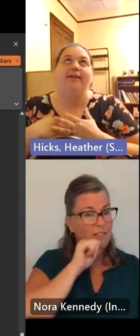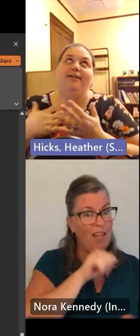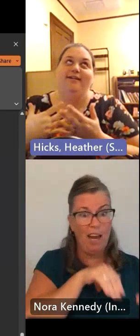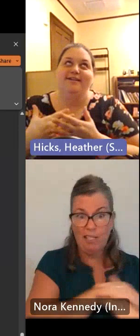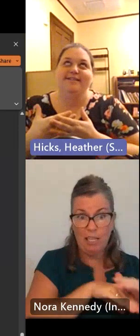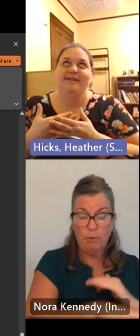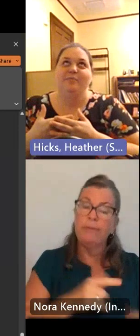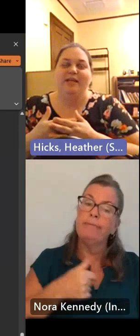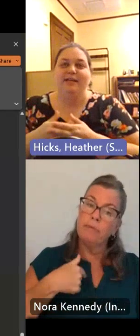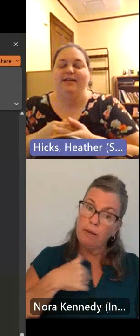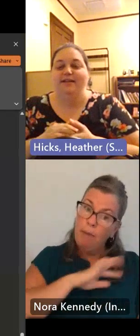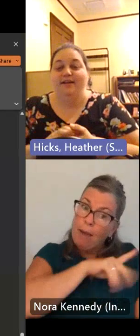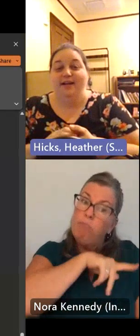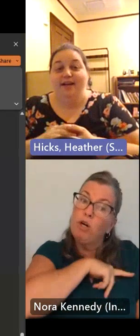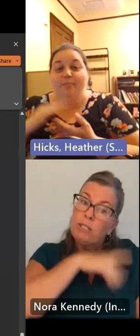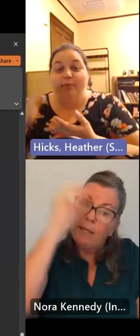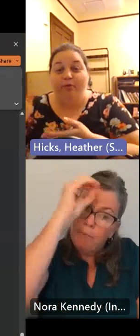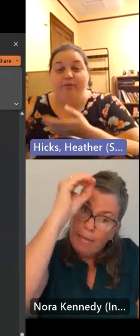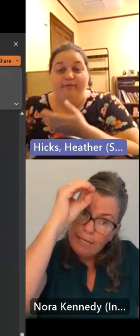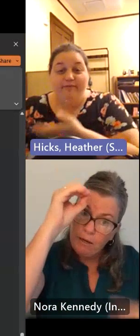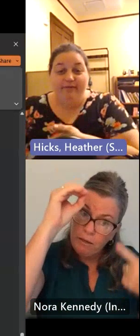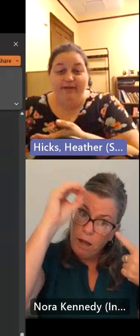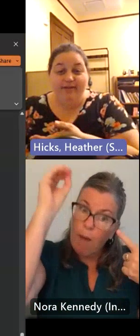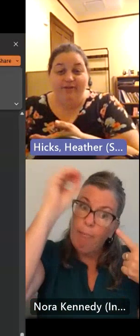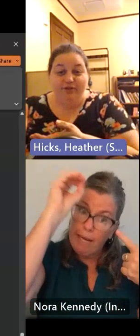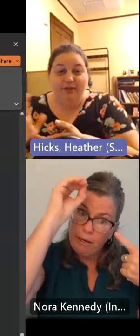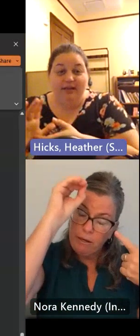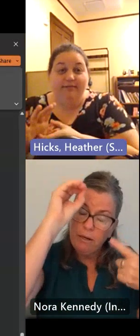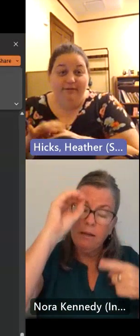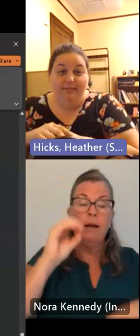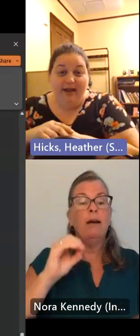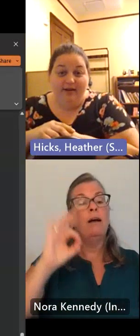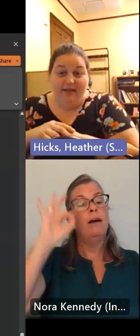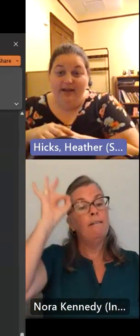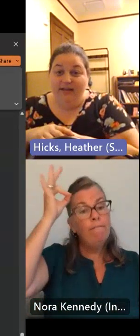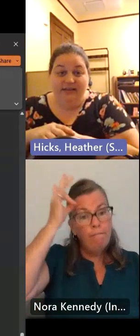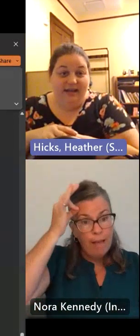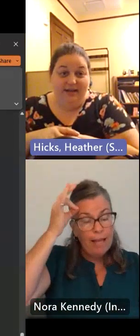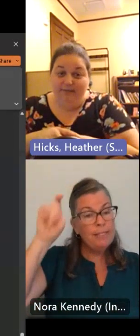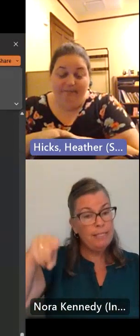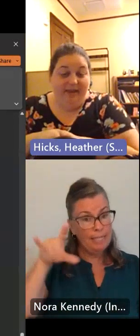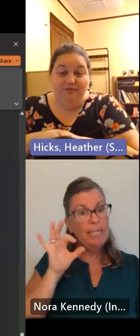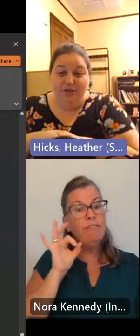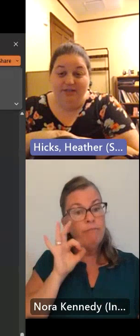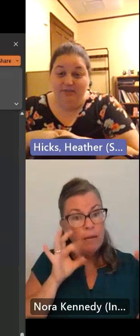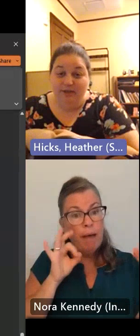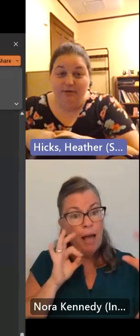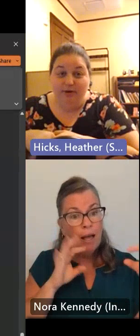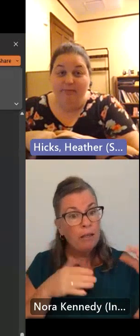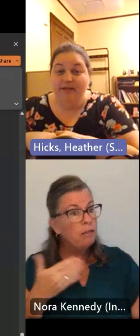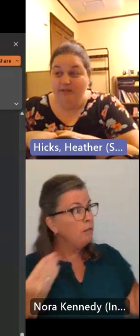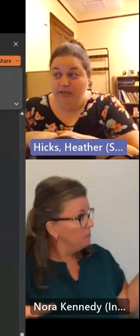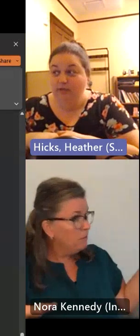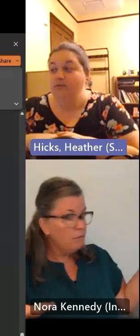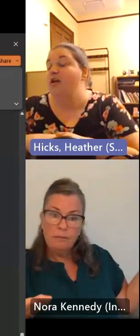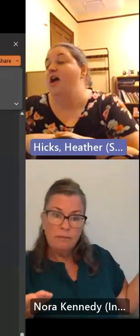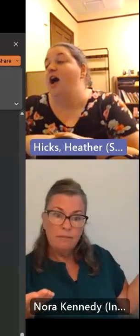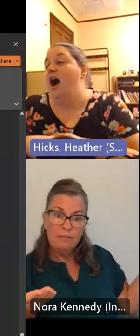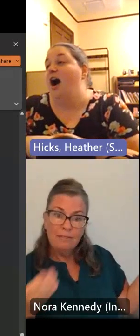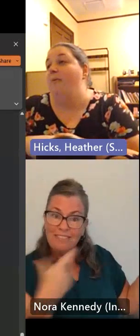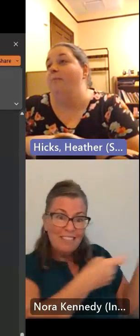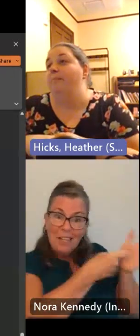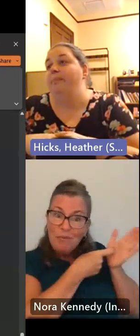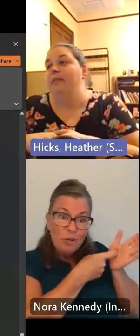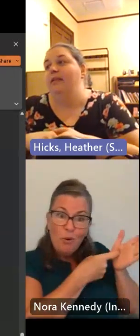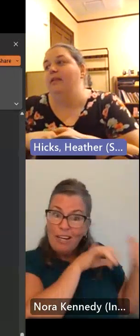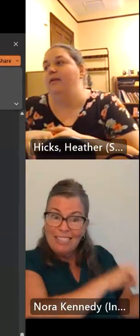personal opinion, and it is an opinion, both the feds should get feedback on that because they have just as much requirement as we do.